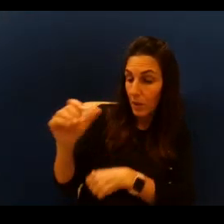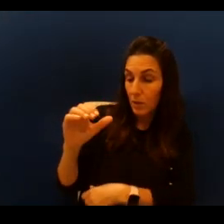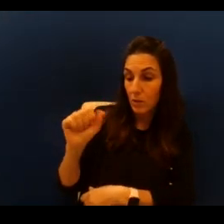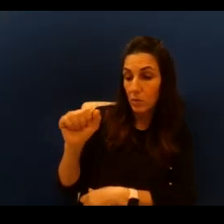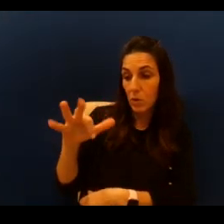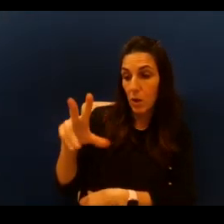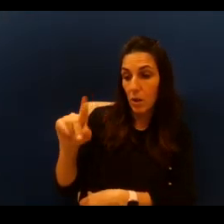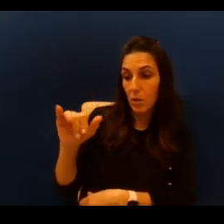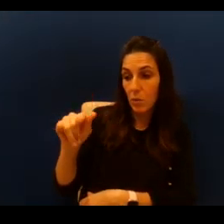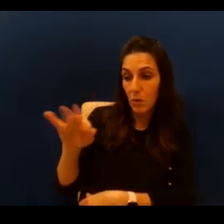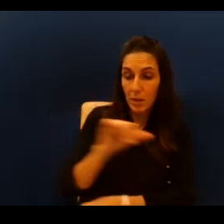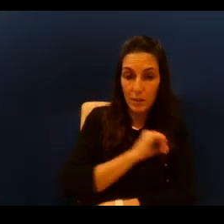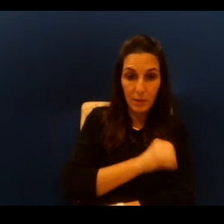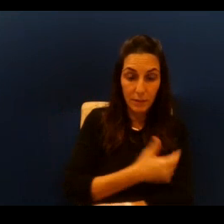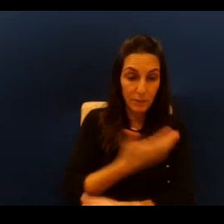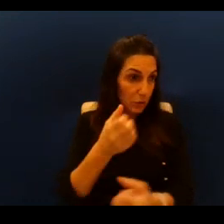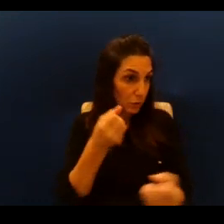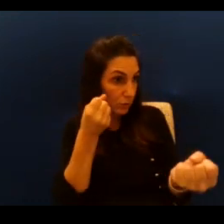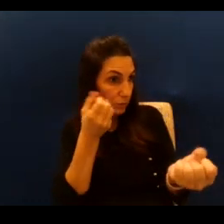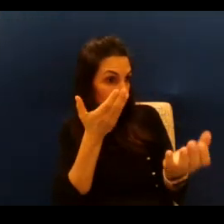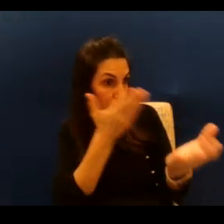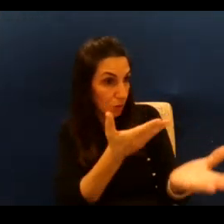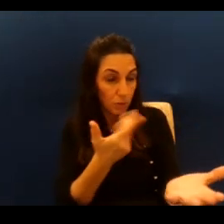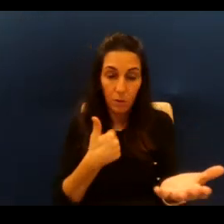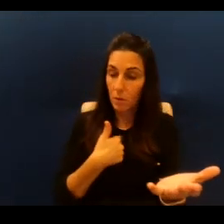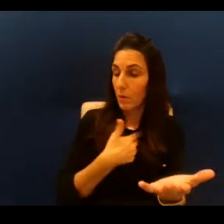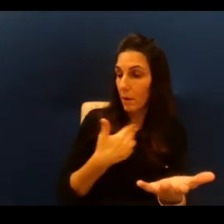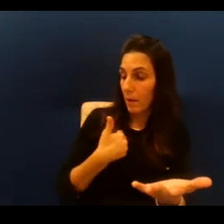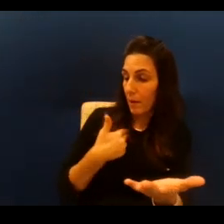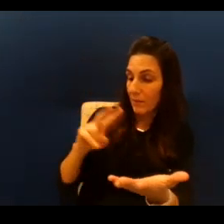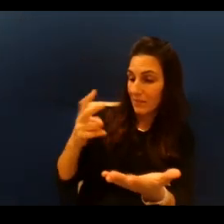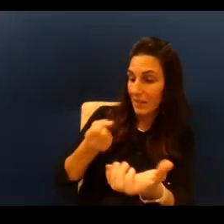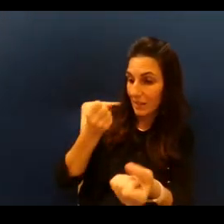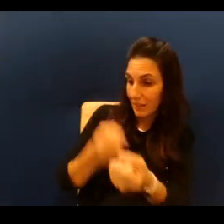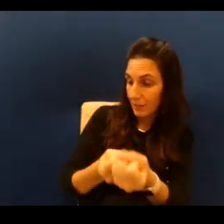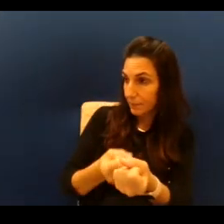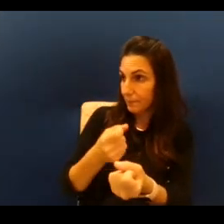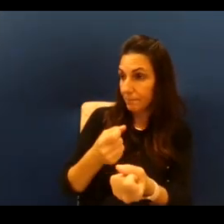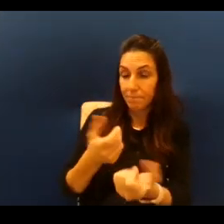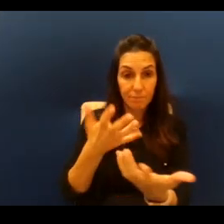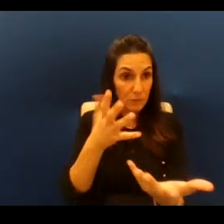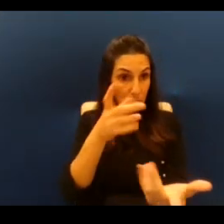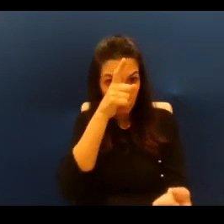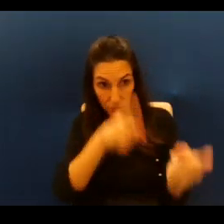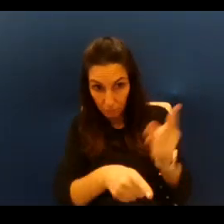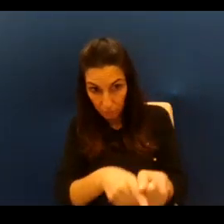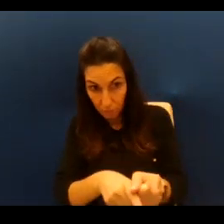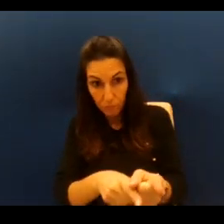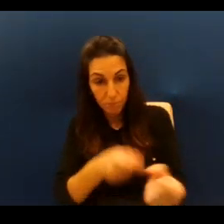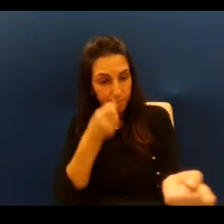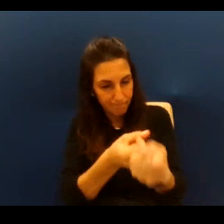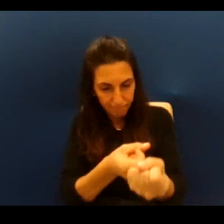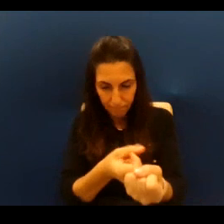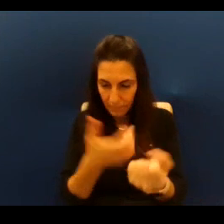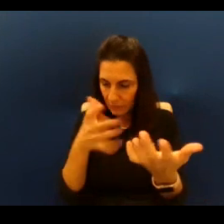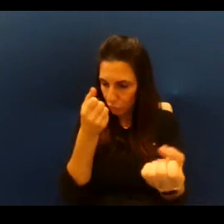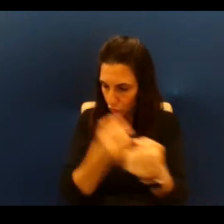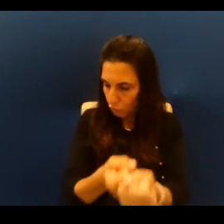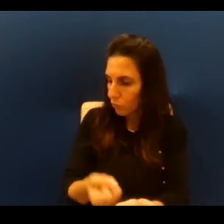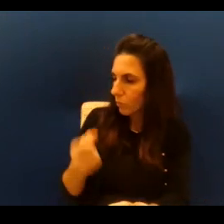from board member Hay. Do we have a second? Second. We have a second from board member Kelly. All those in favor say aye. Aye. Aye. Aye. All those opposed say